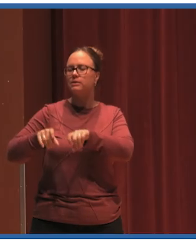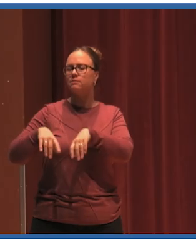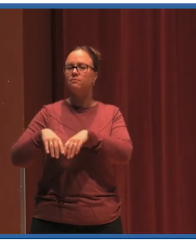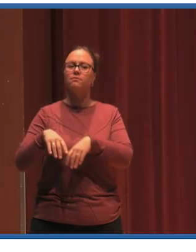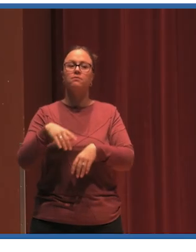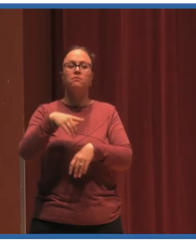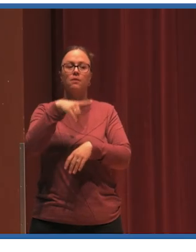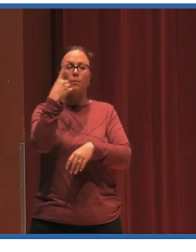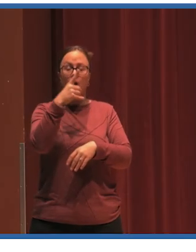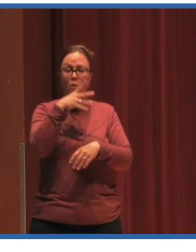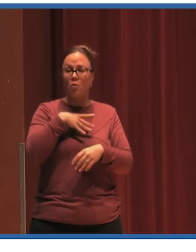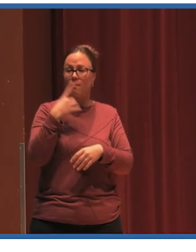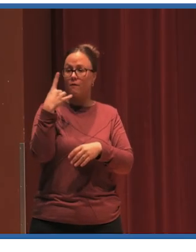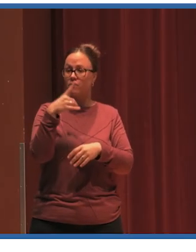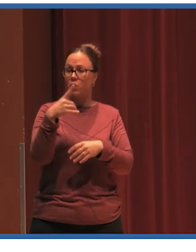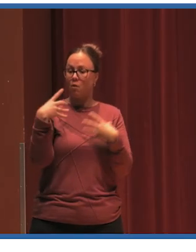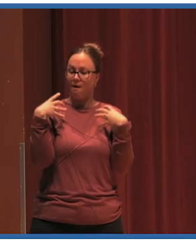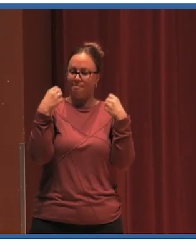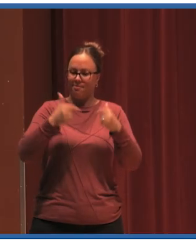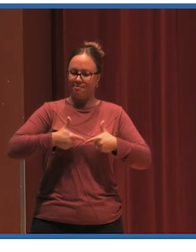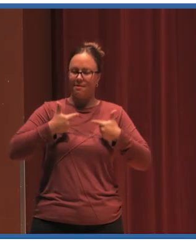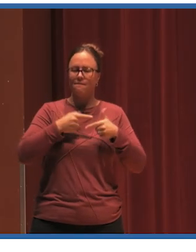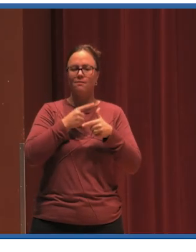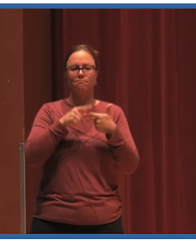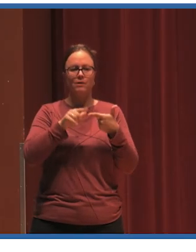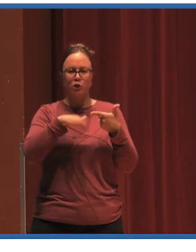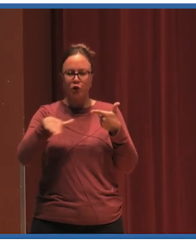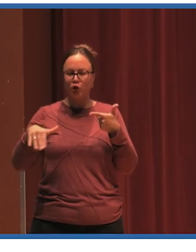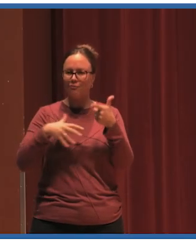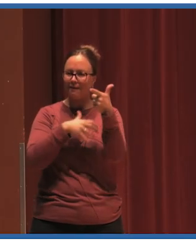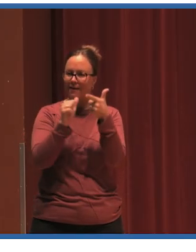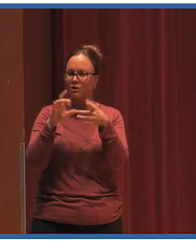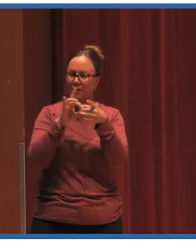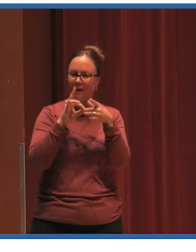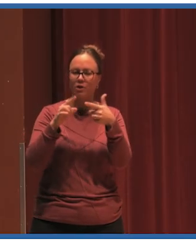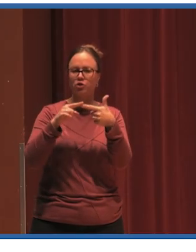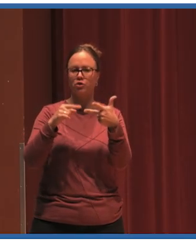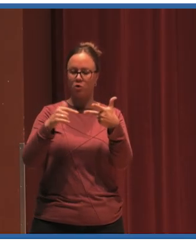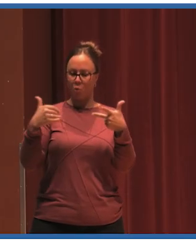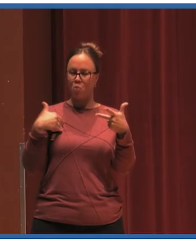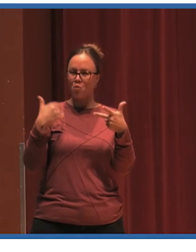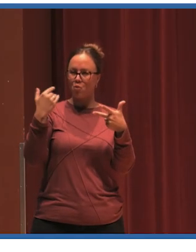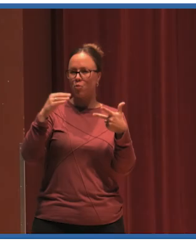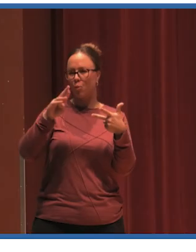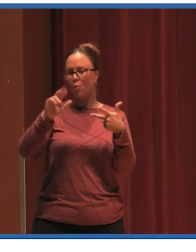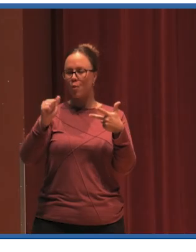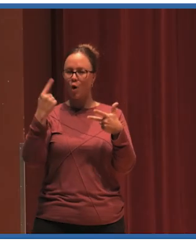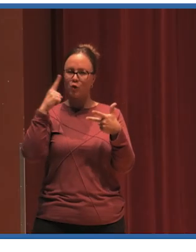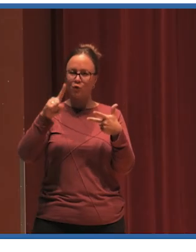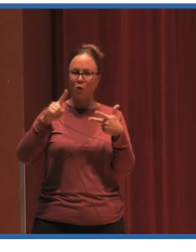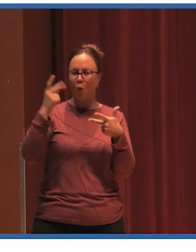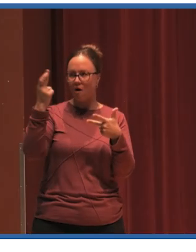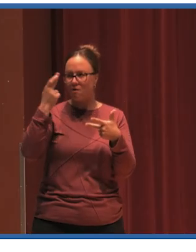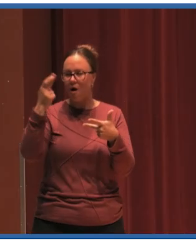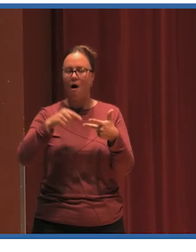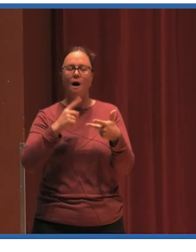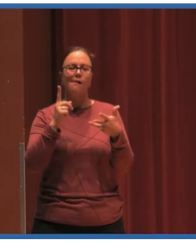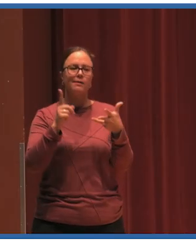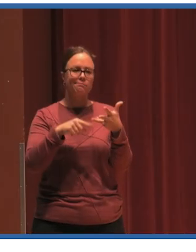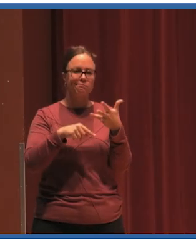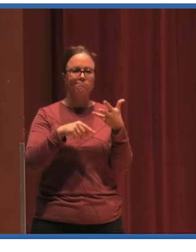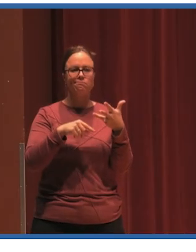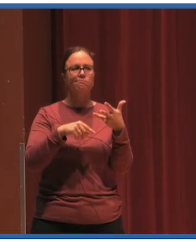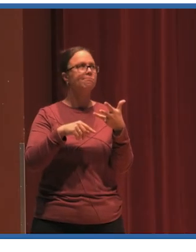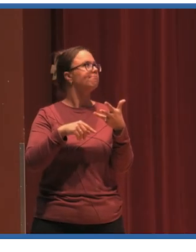Women for Healthy Living, Children's Cancer Connection, Bras for the Cause, My City, My Health Prostate Cancer Initiative, Can